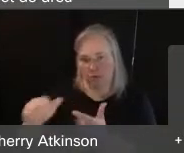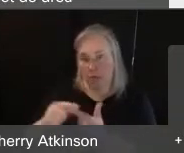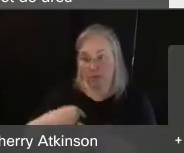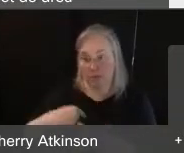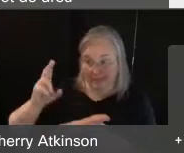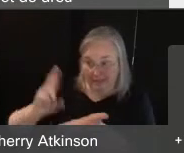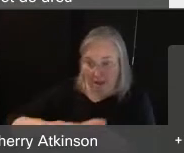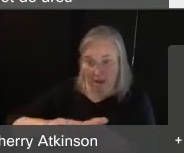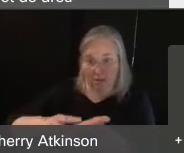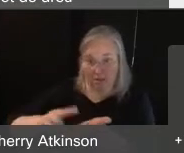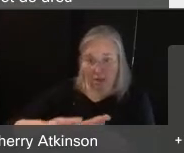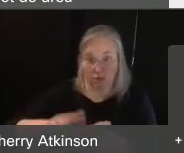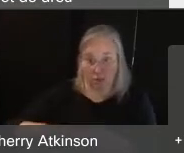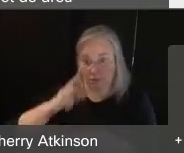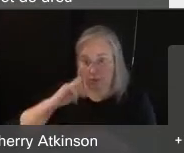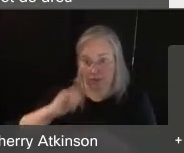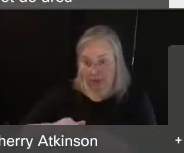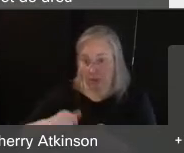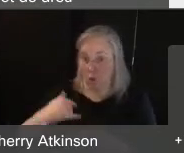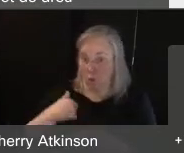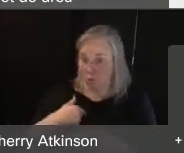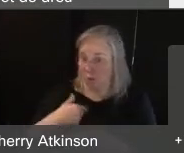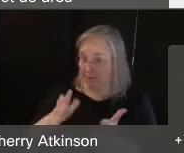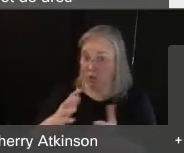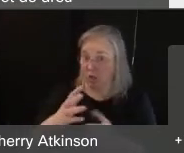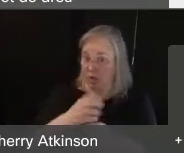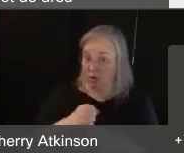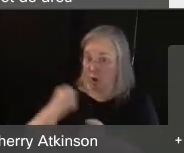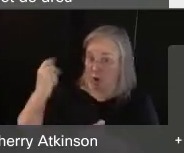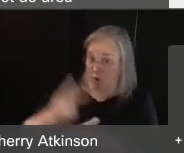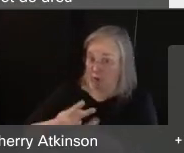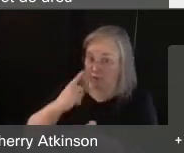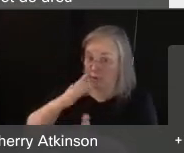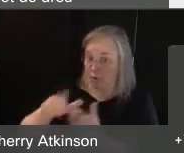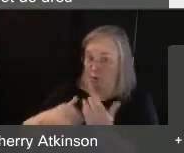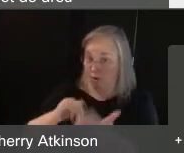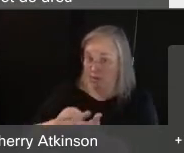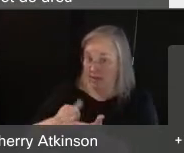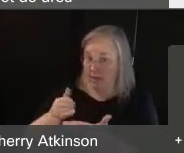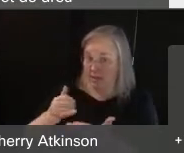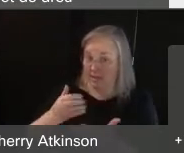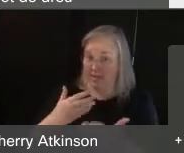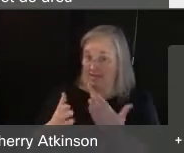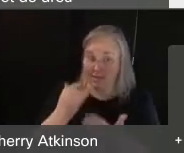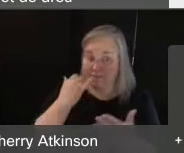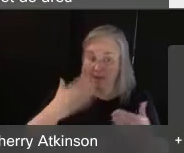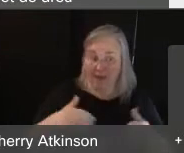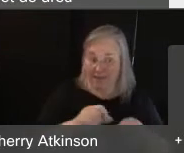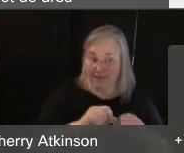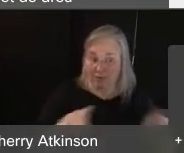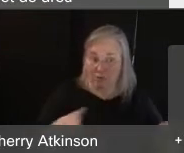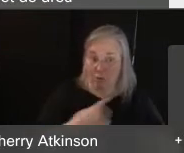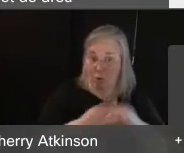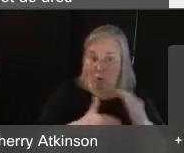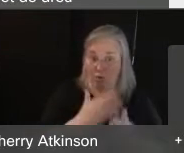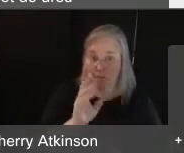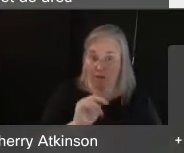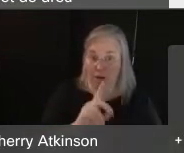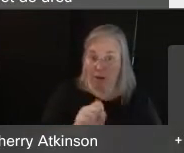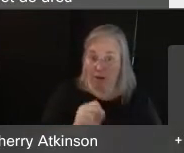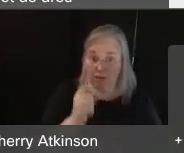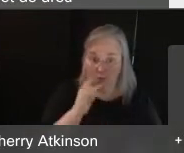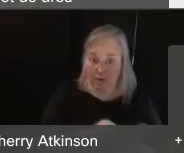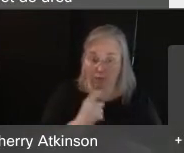that, we've gotten authorization for all of that, even if we haven't issued the bonds for all of that, correct? Right, because I